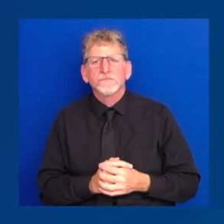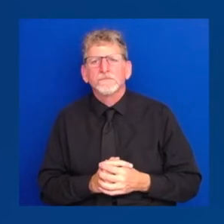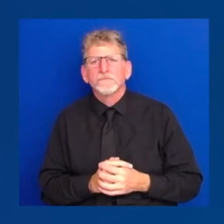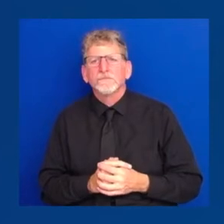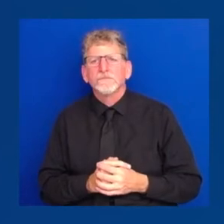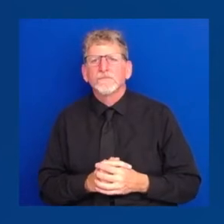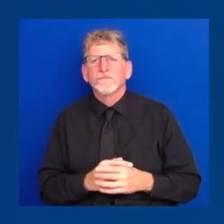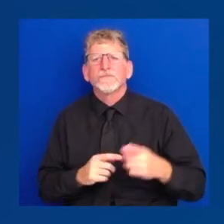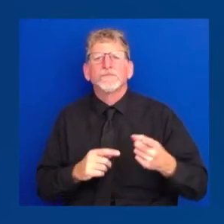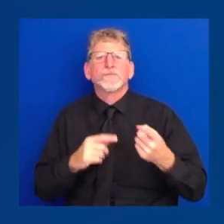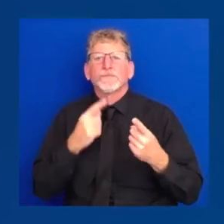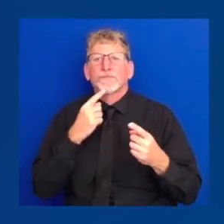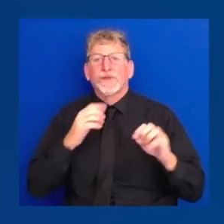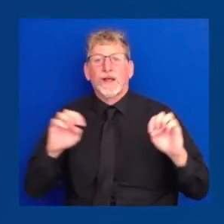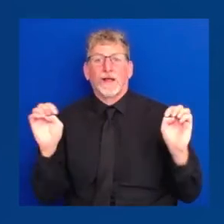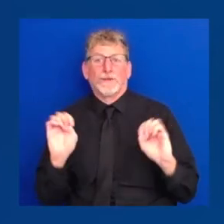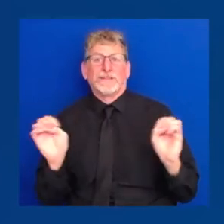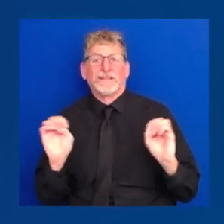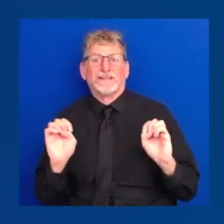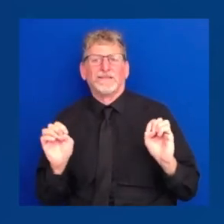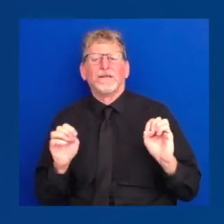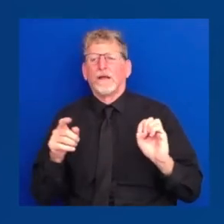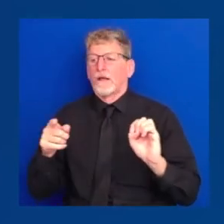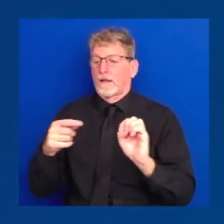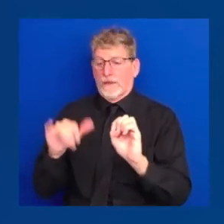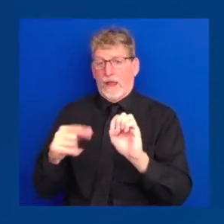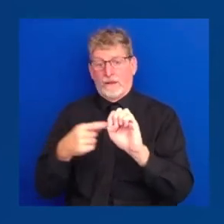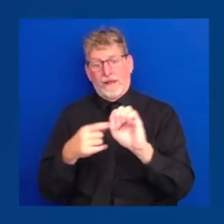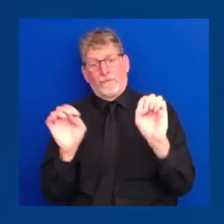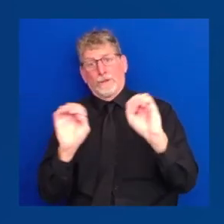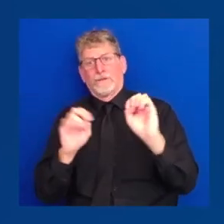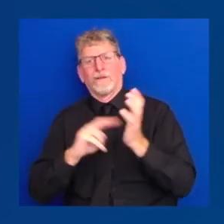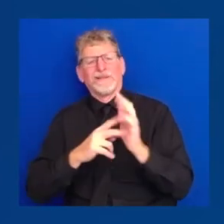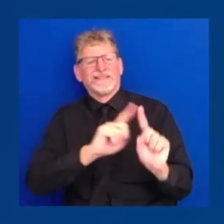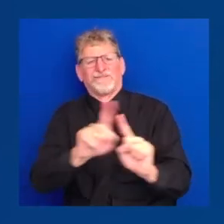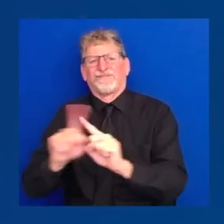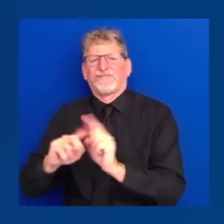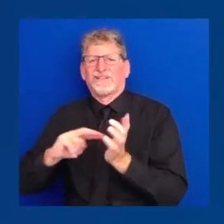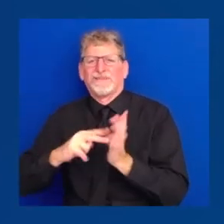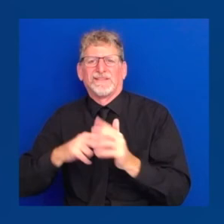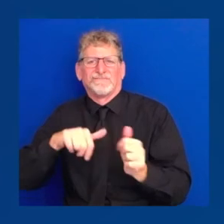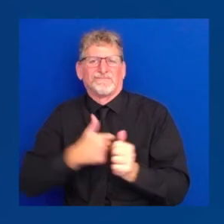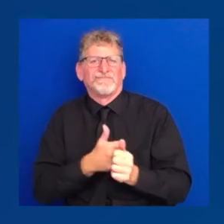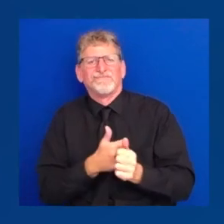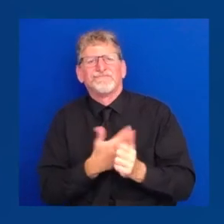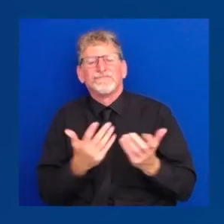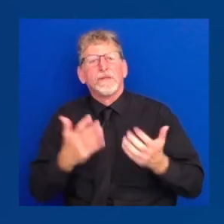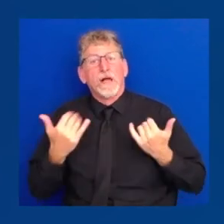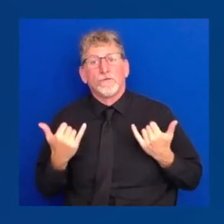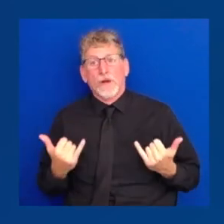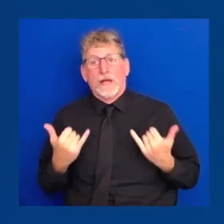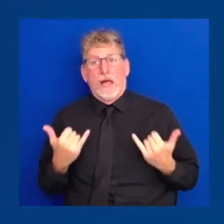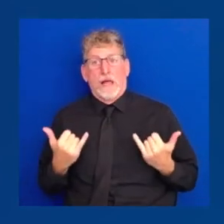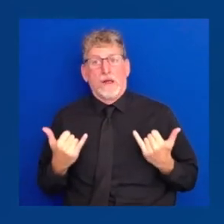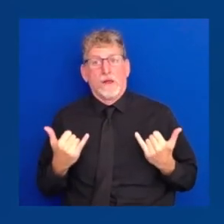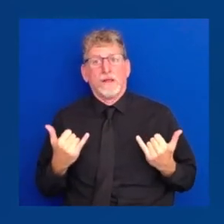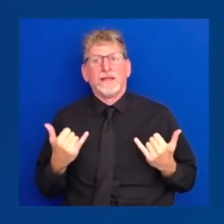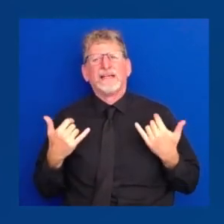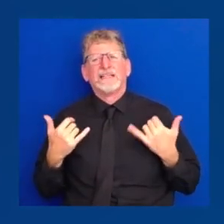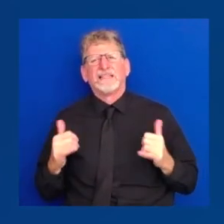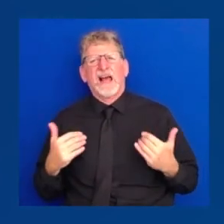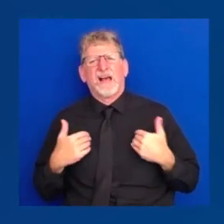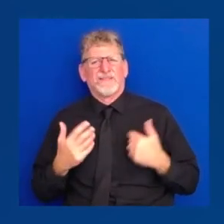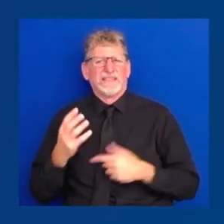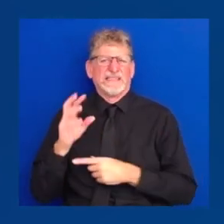people. We are still in a situation right now where, as you know, we have about 68,000 cases.